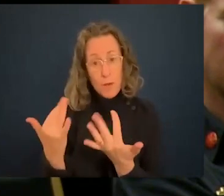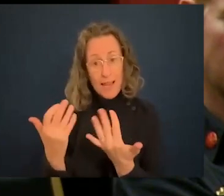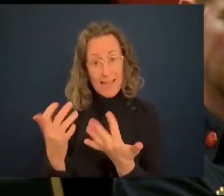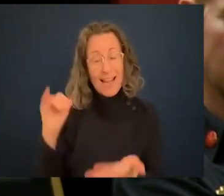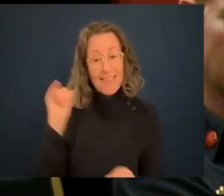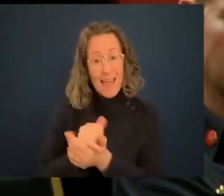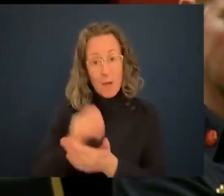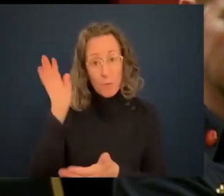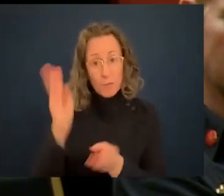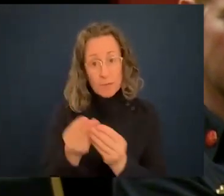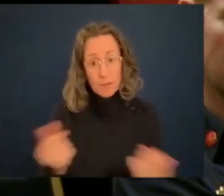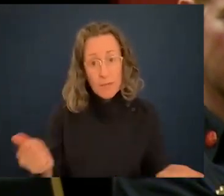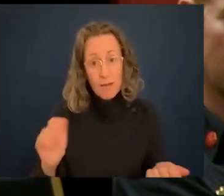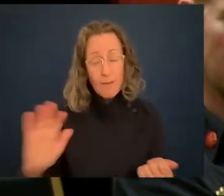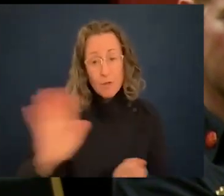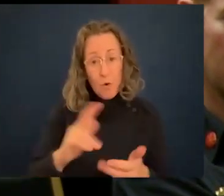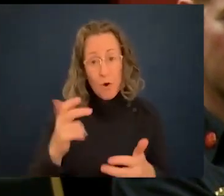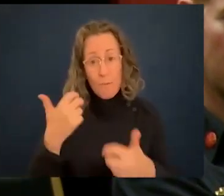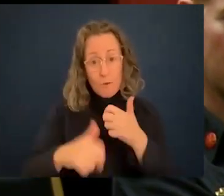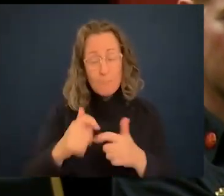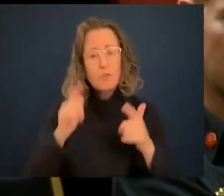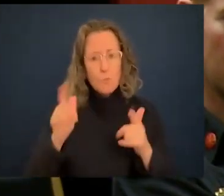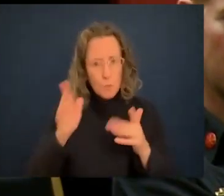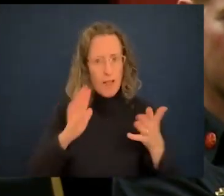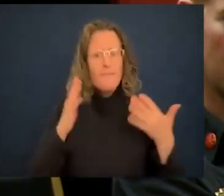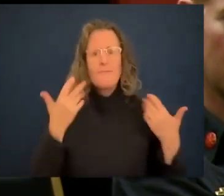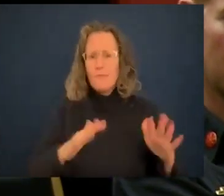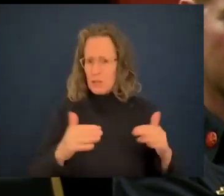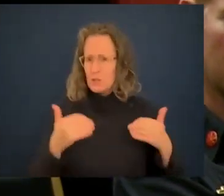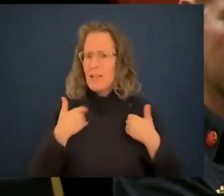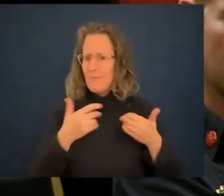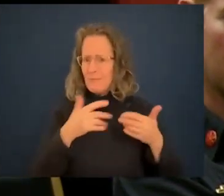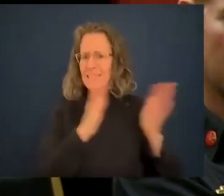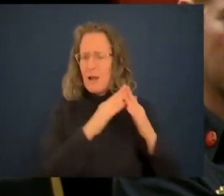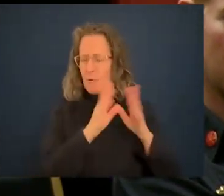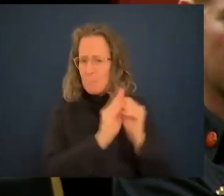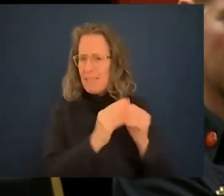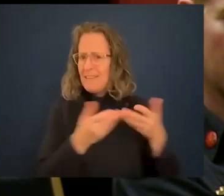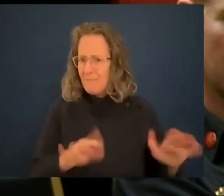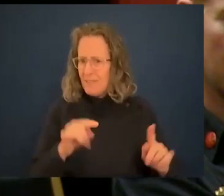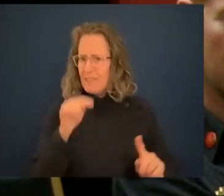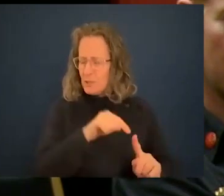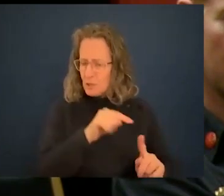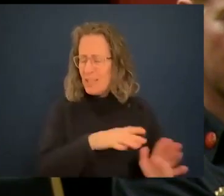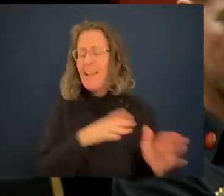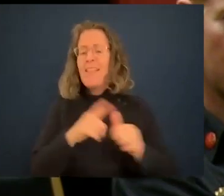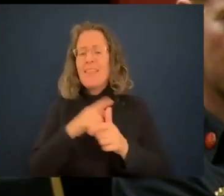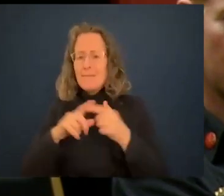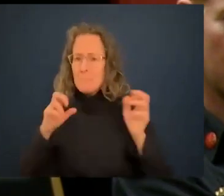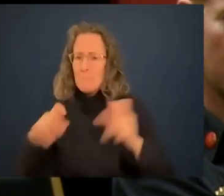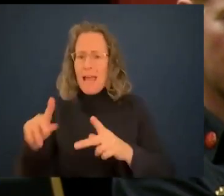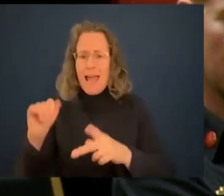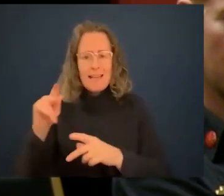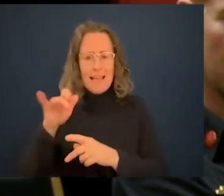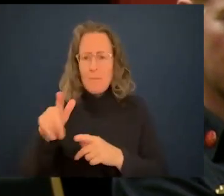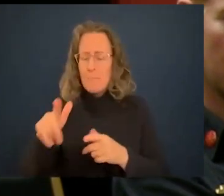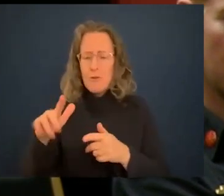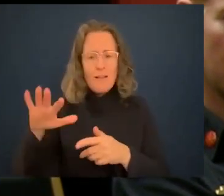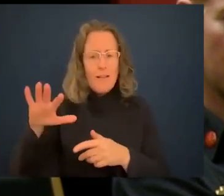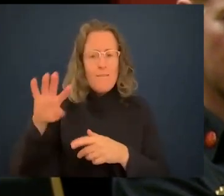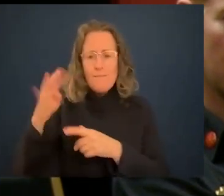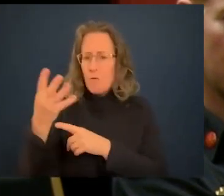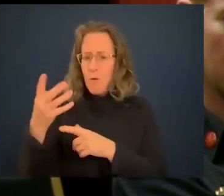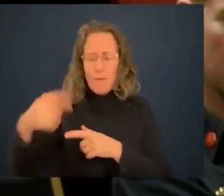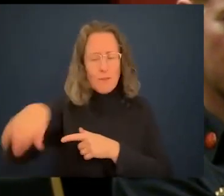problems you'll know what happens at town meeting you come back on April 4th you decide do you want to put 350 in and there's